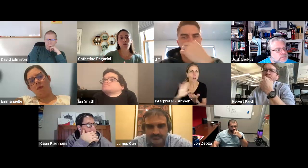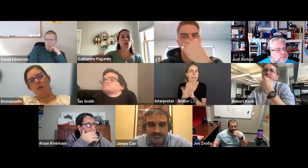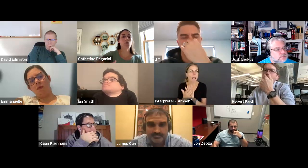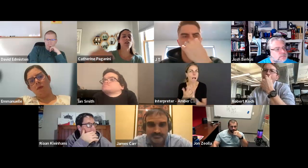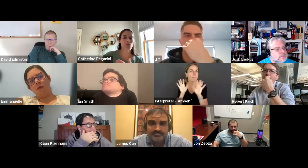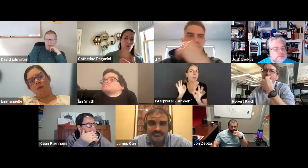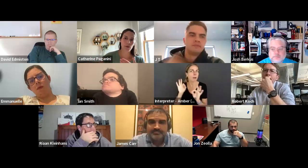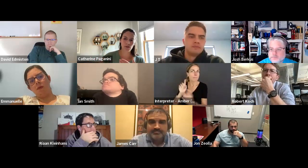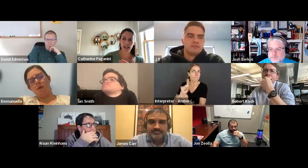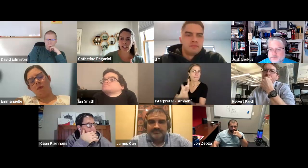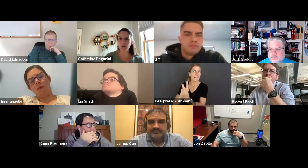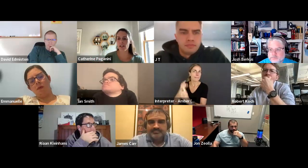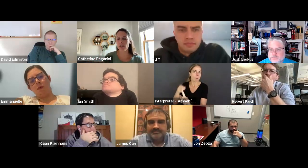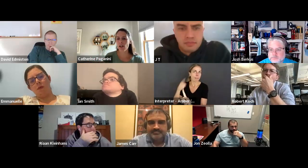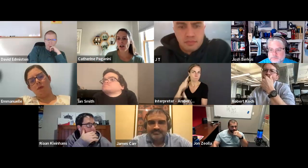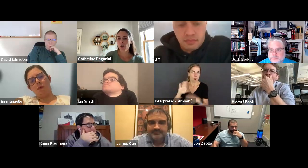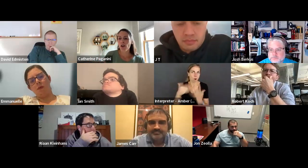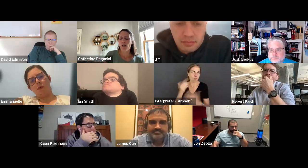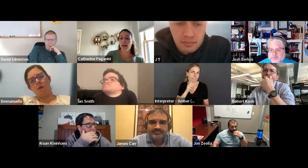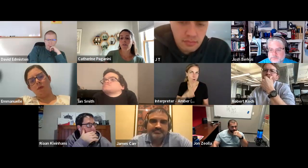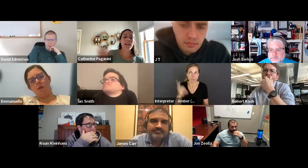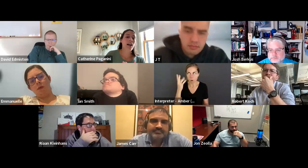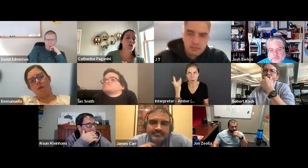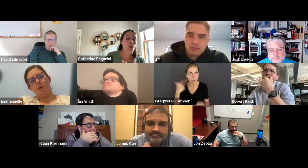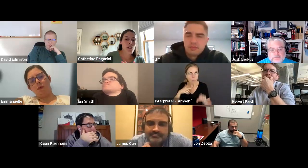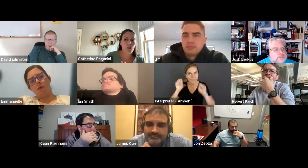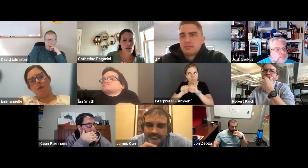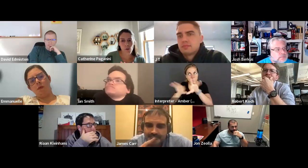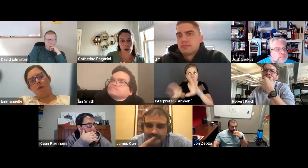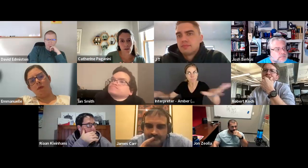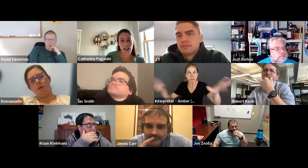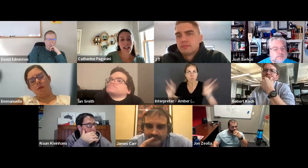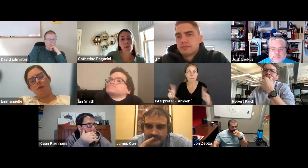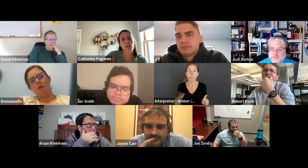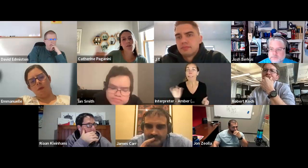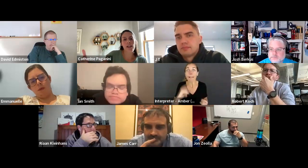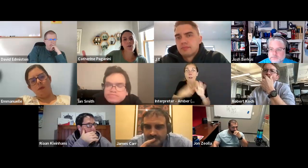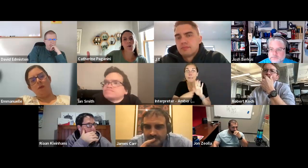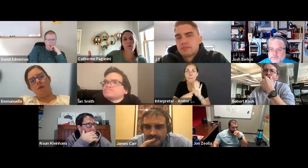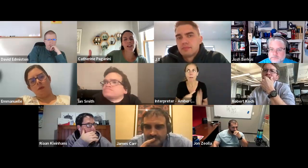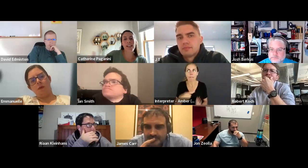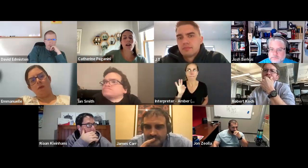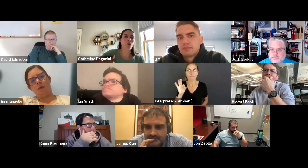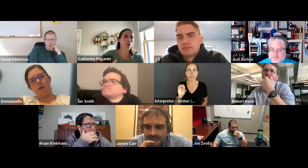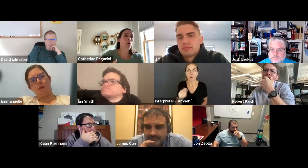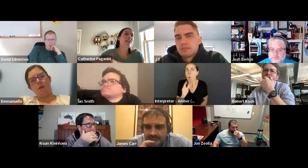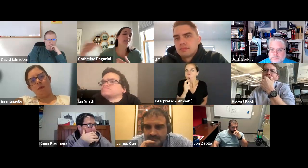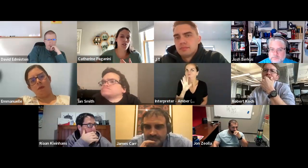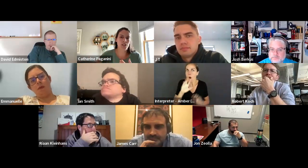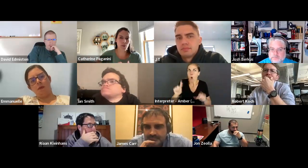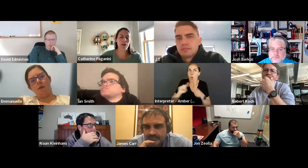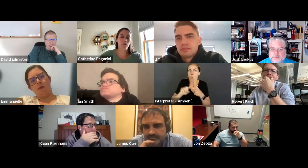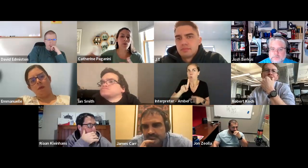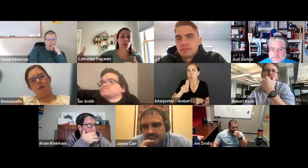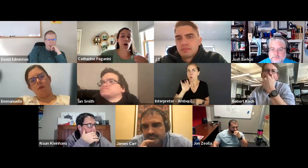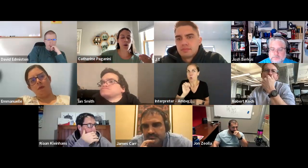hard of hearing, because we need to reach people, right? Like, for instance, finding out who is going to KubeCon, right? Like, we need to find out or who is